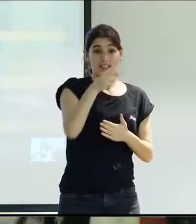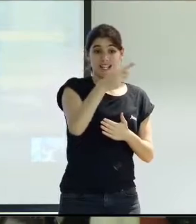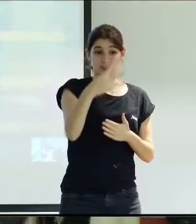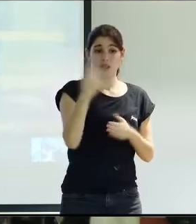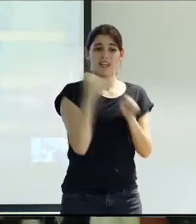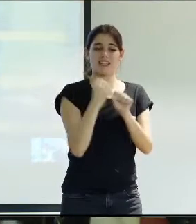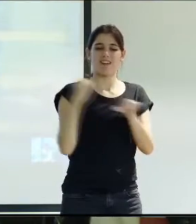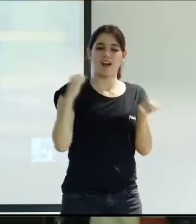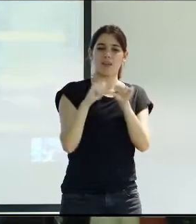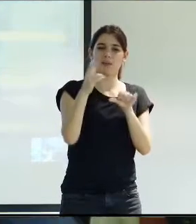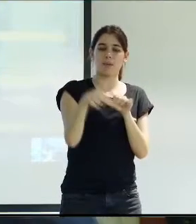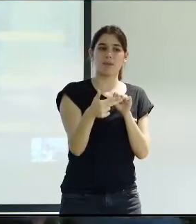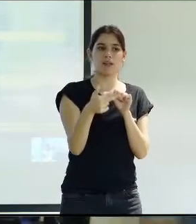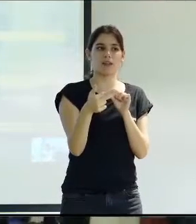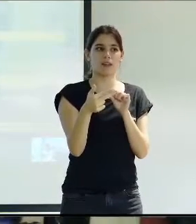of EDF,